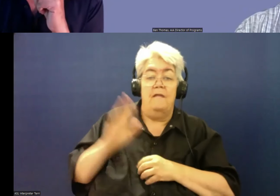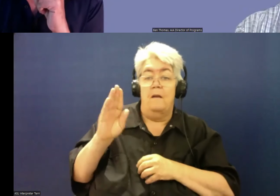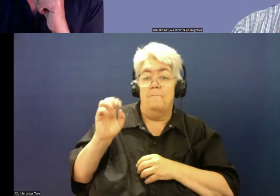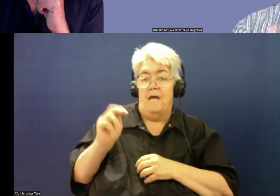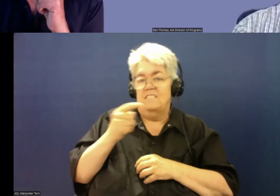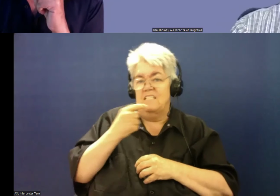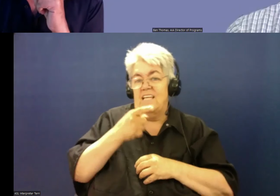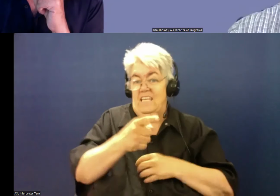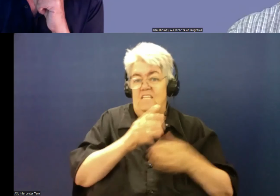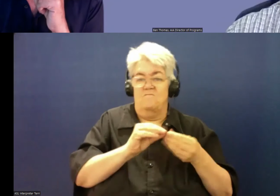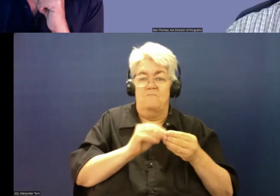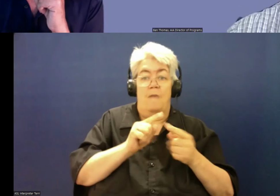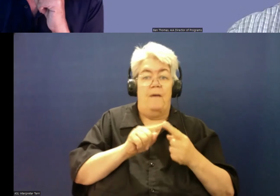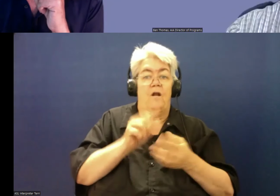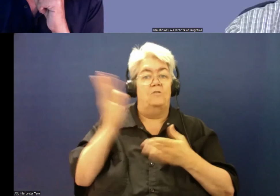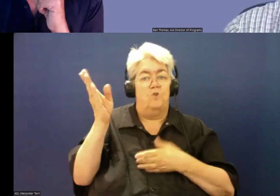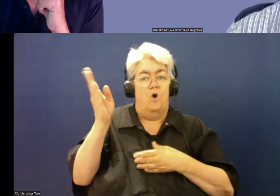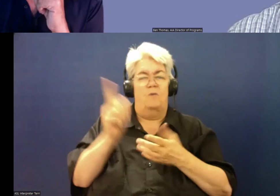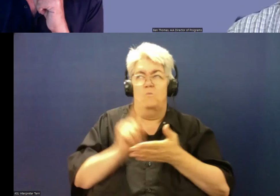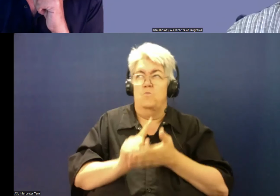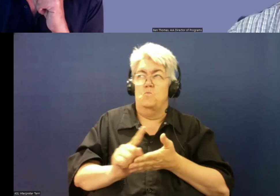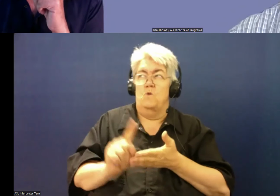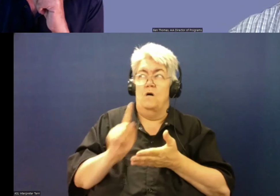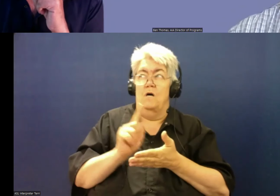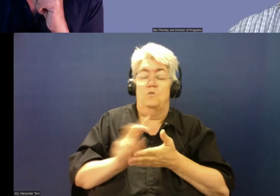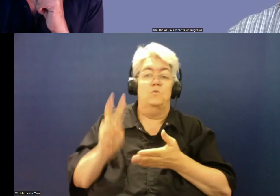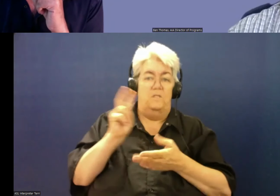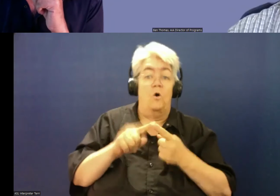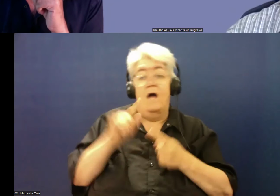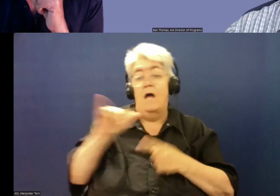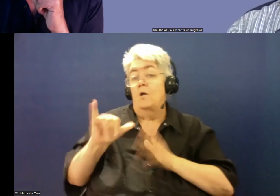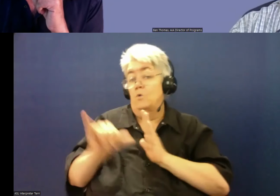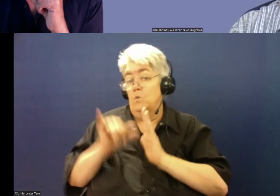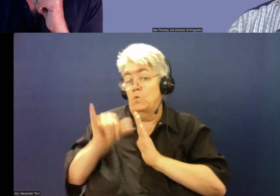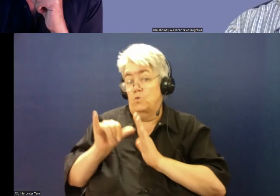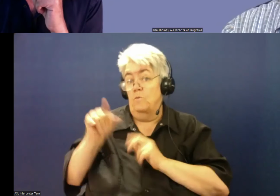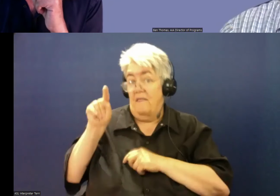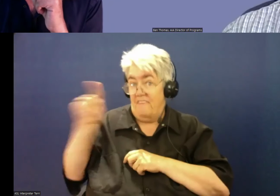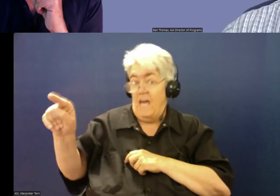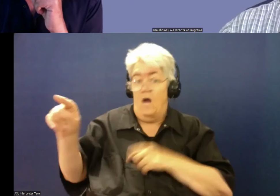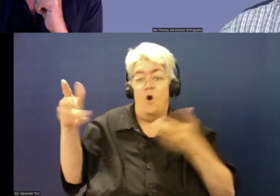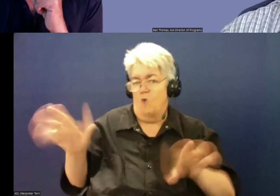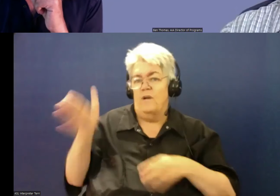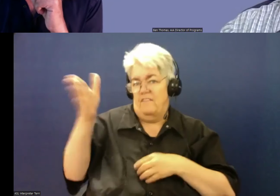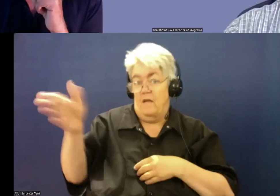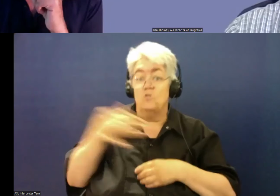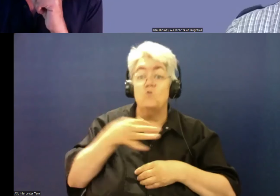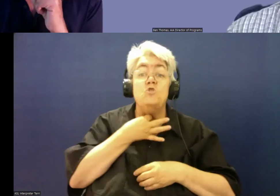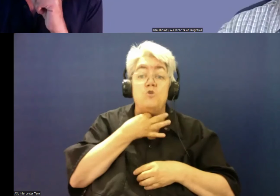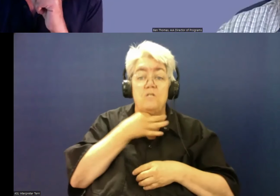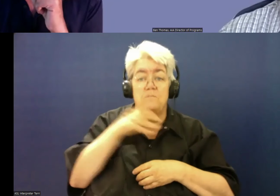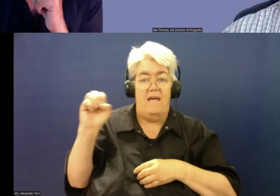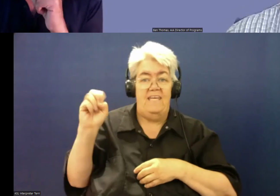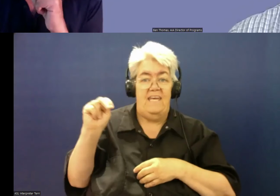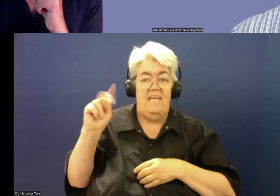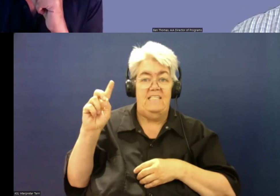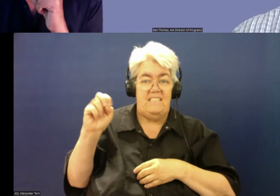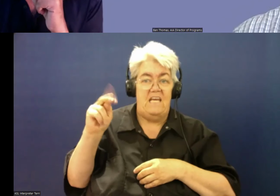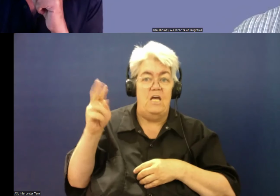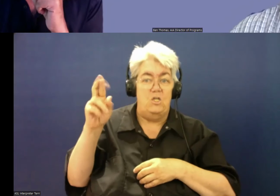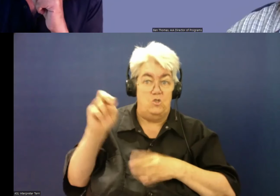so ago, and that is going to be, or is already on our YouTube channel. So if you're curious to learn more, we will say, we will have that link for you